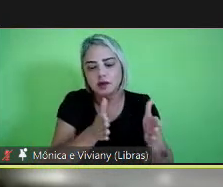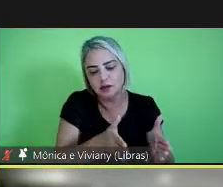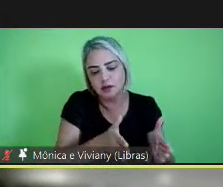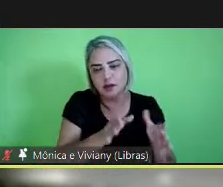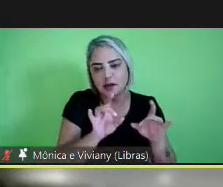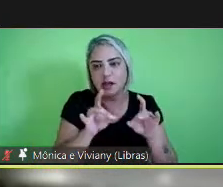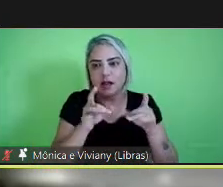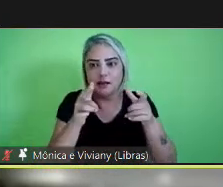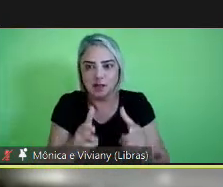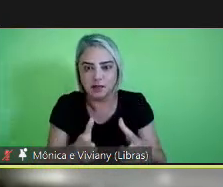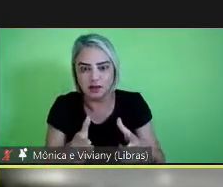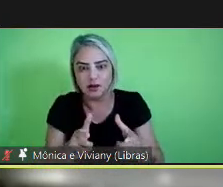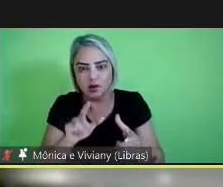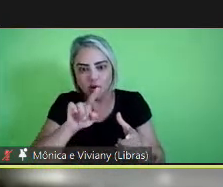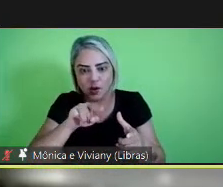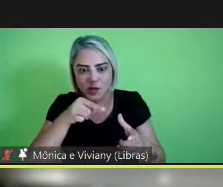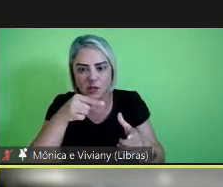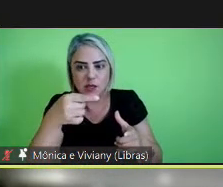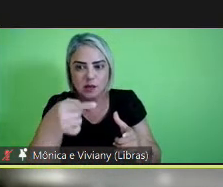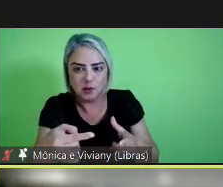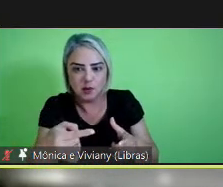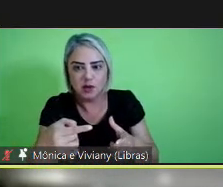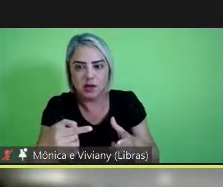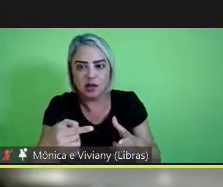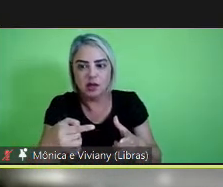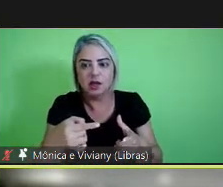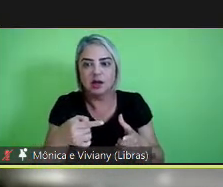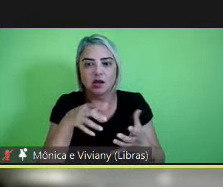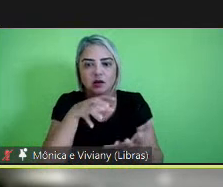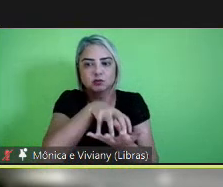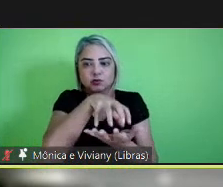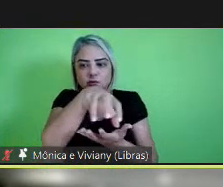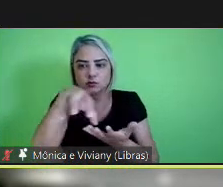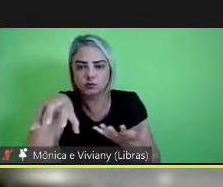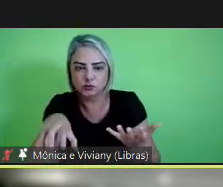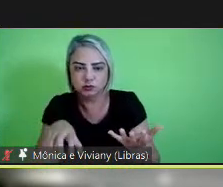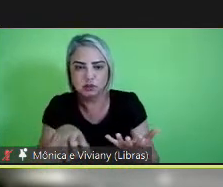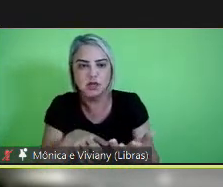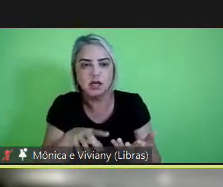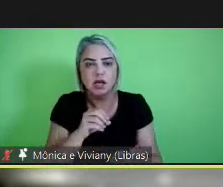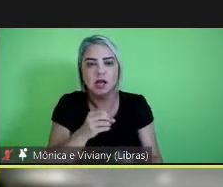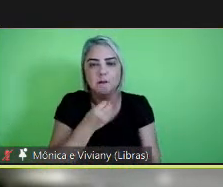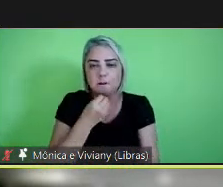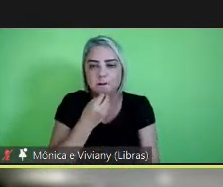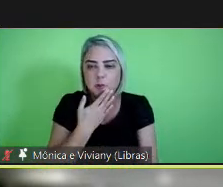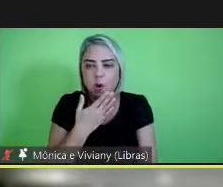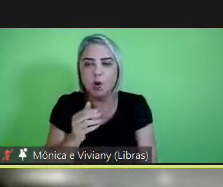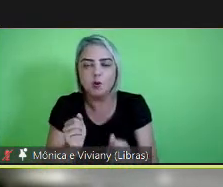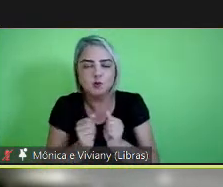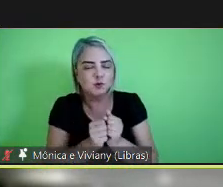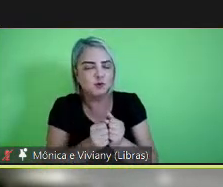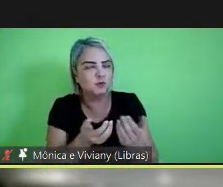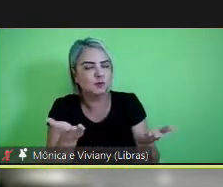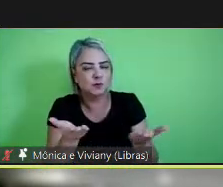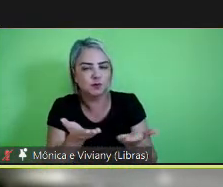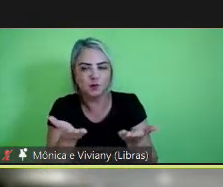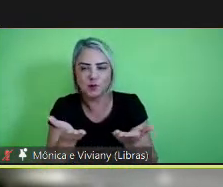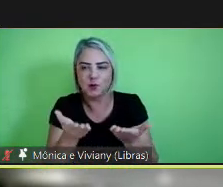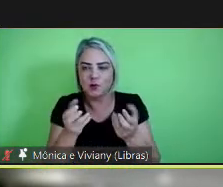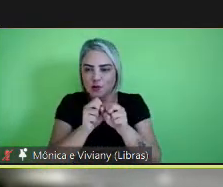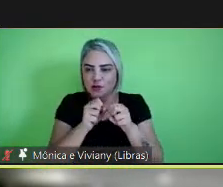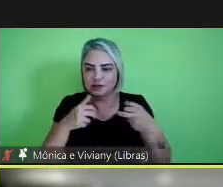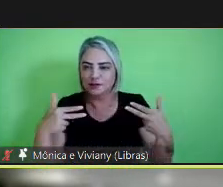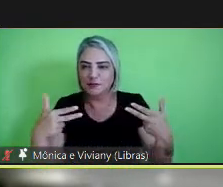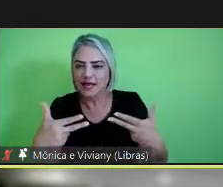in Gateshead. So it's great to be here with you today. And I didn't manage